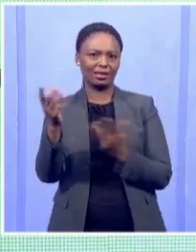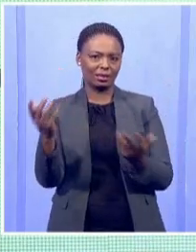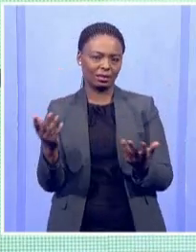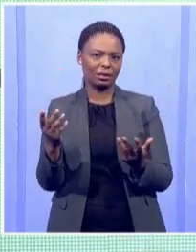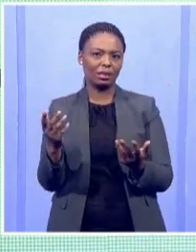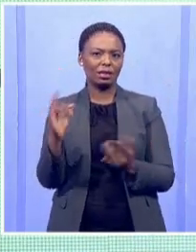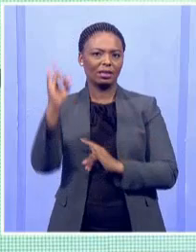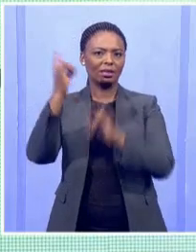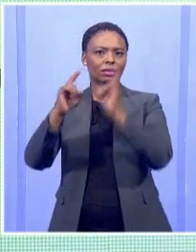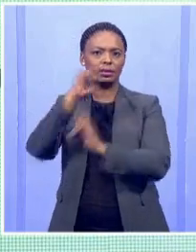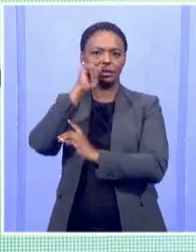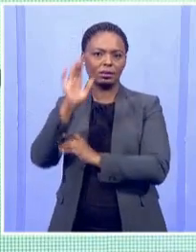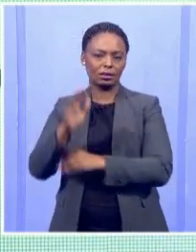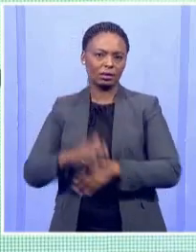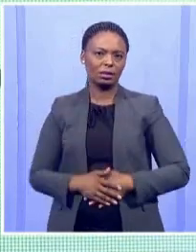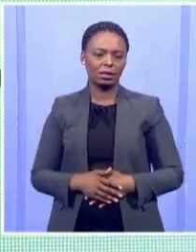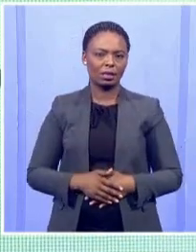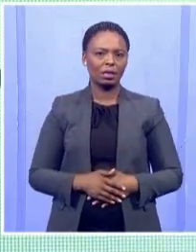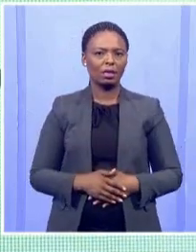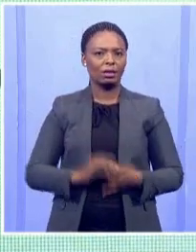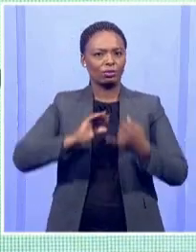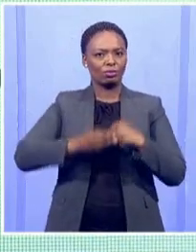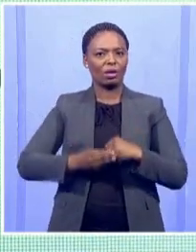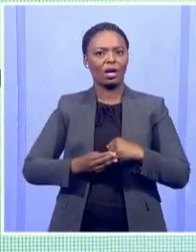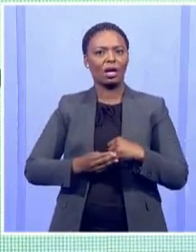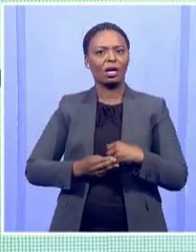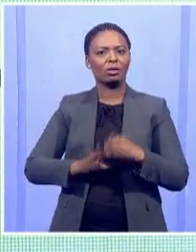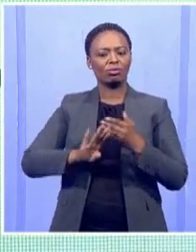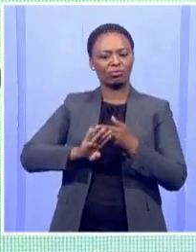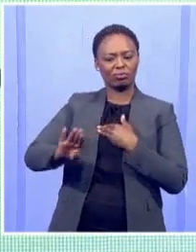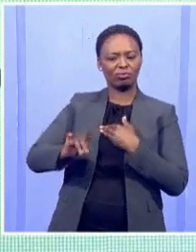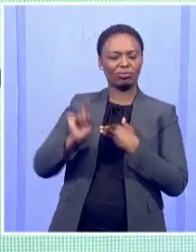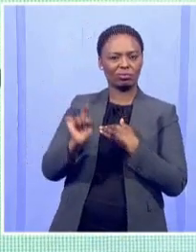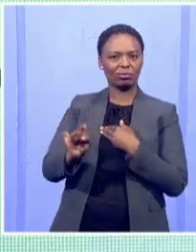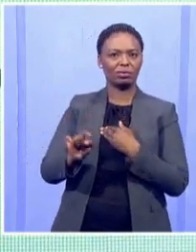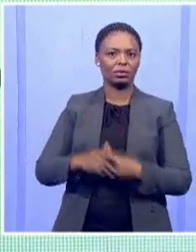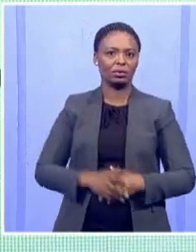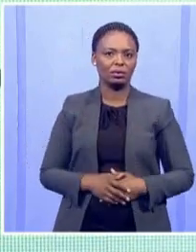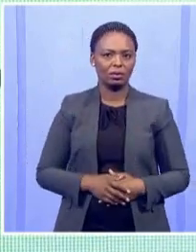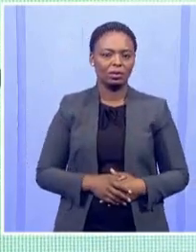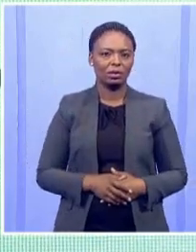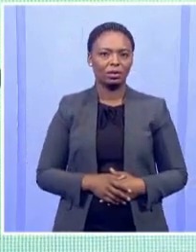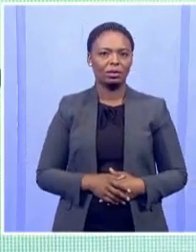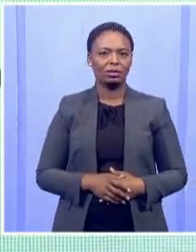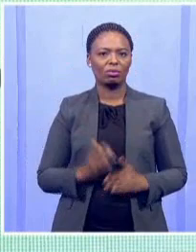is also not skewed against rural and poor people.